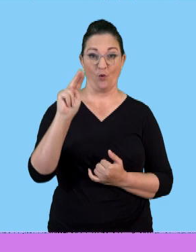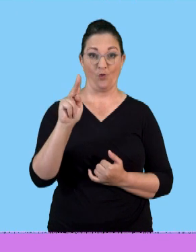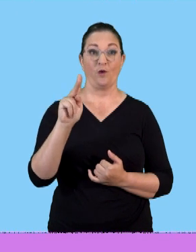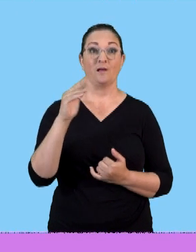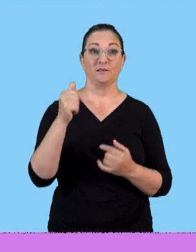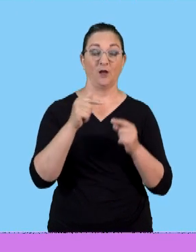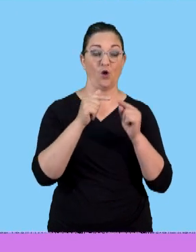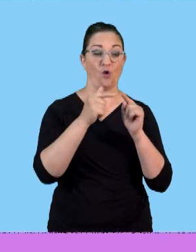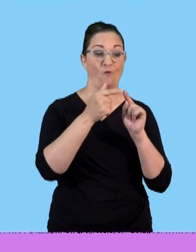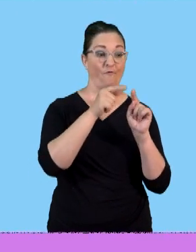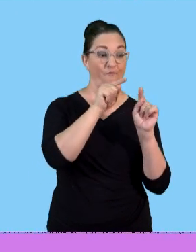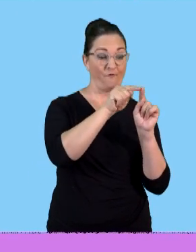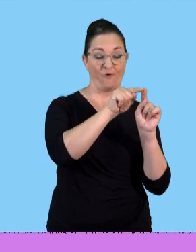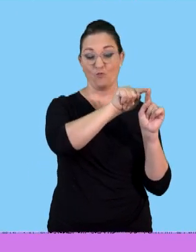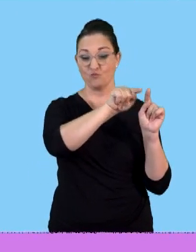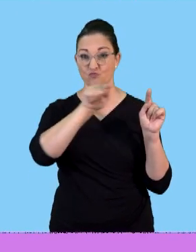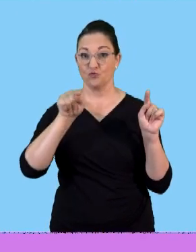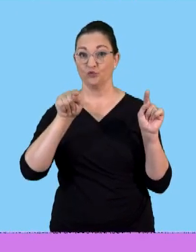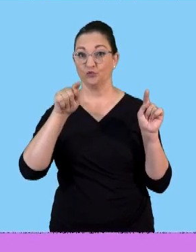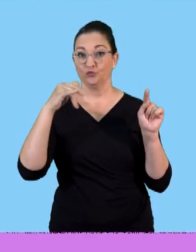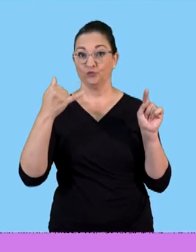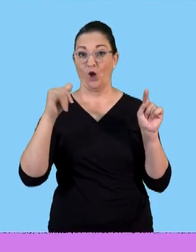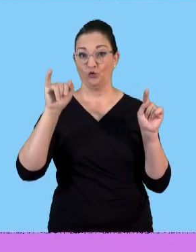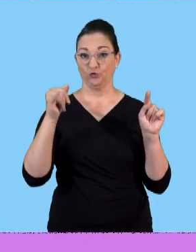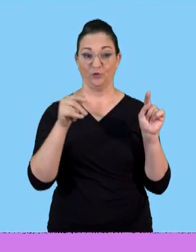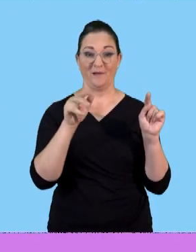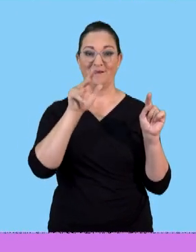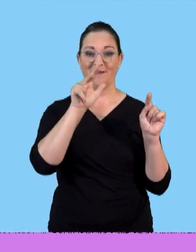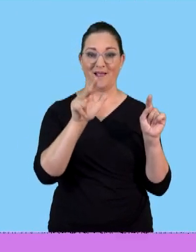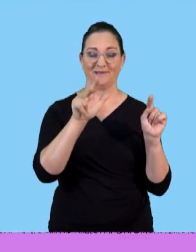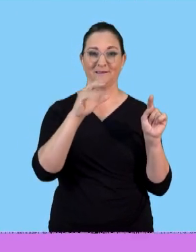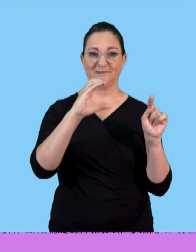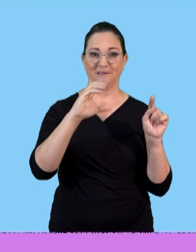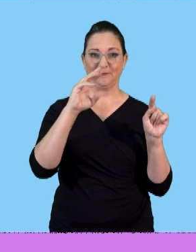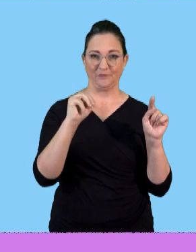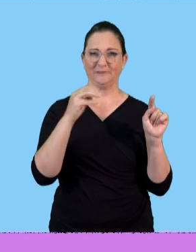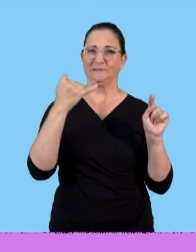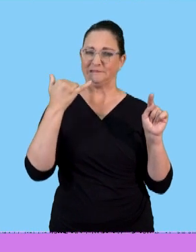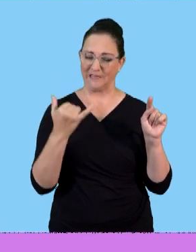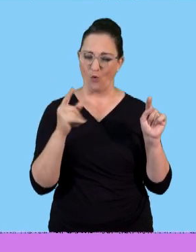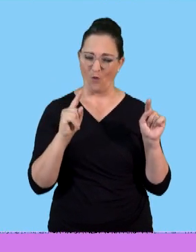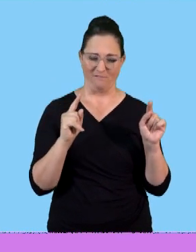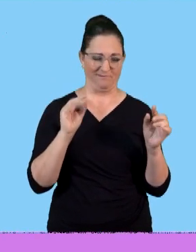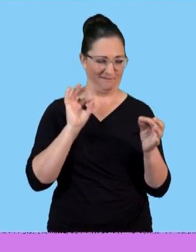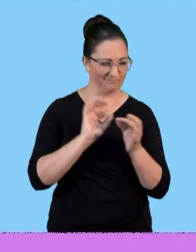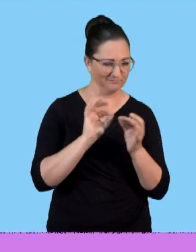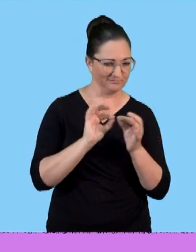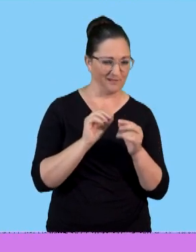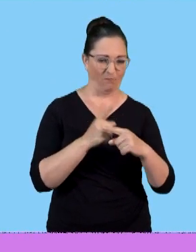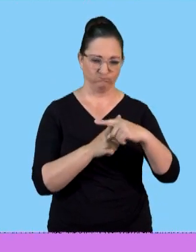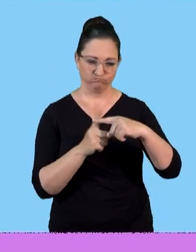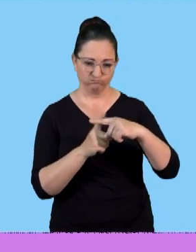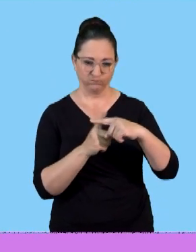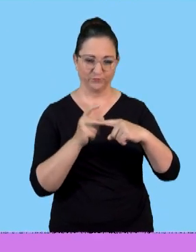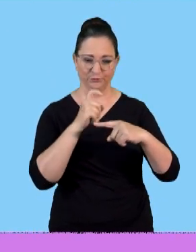8 centimeters on the map, determine the actual distance in kilometers. Right? So we need to